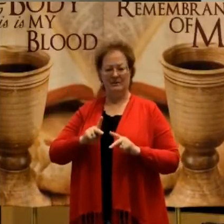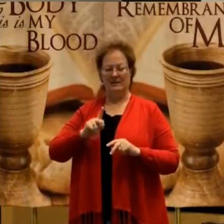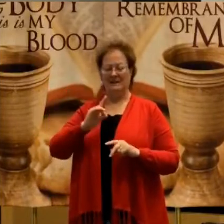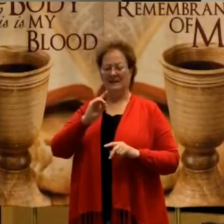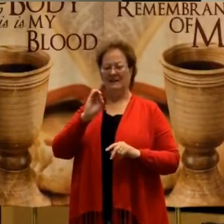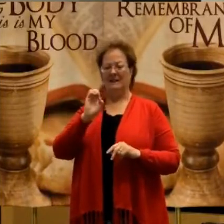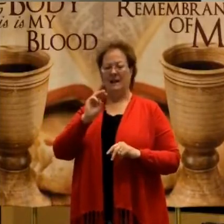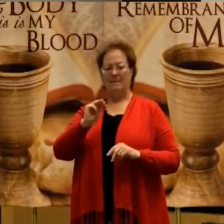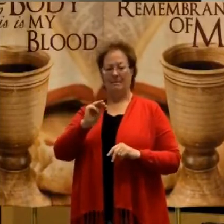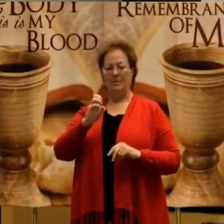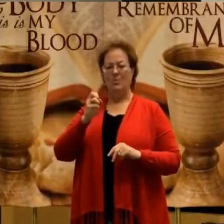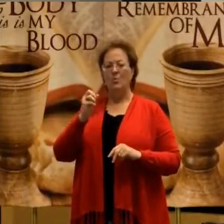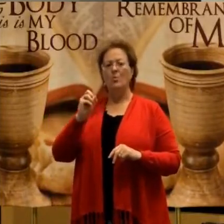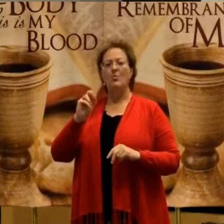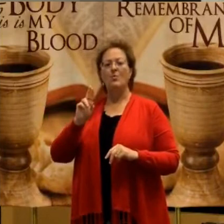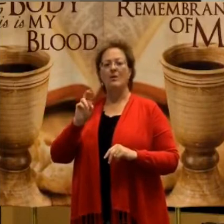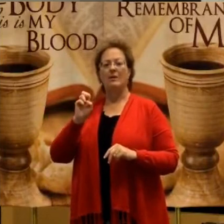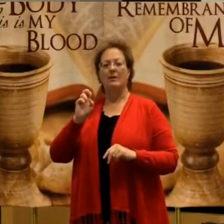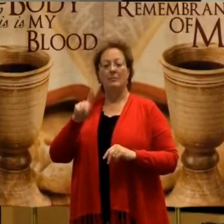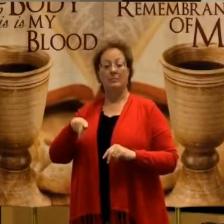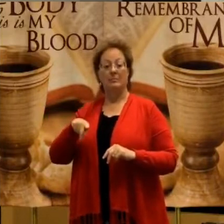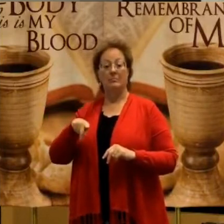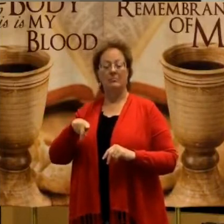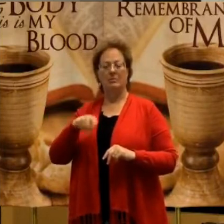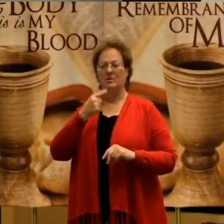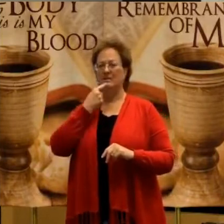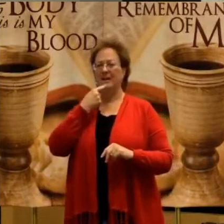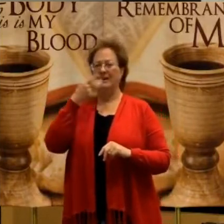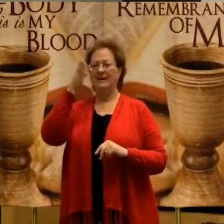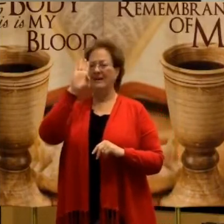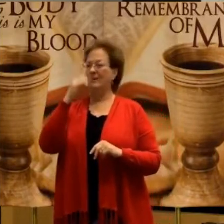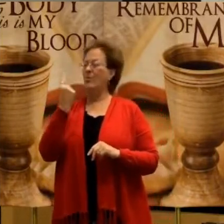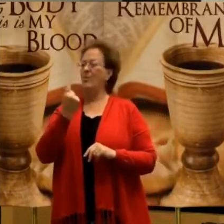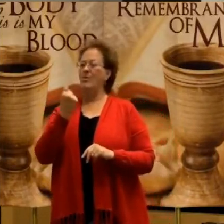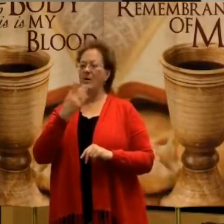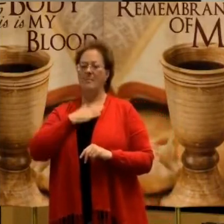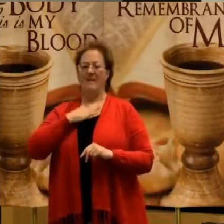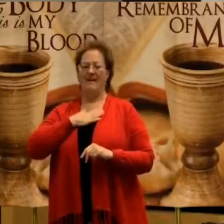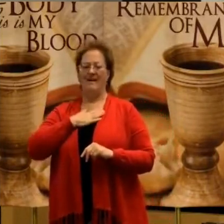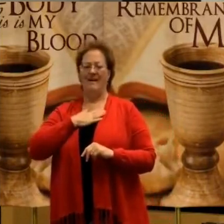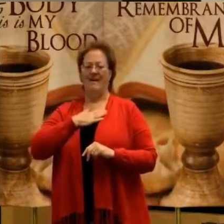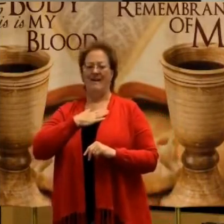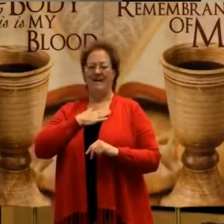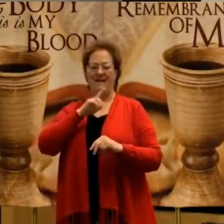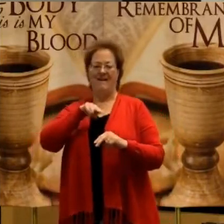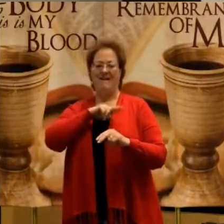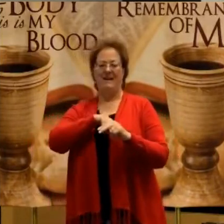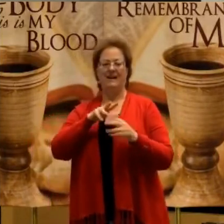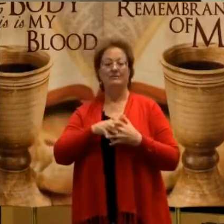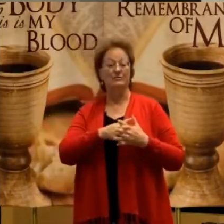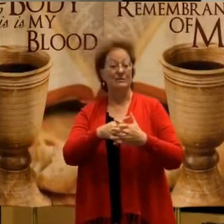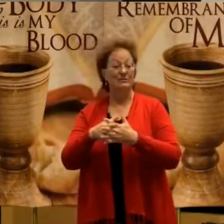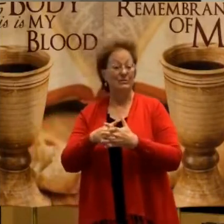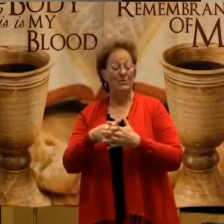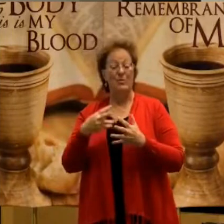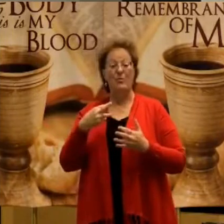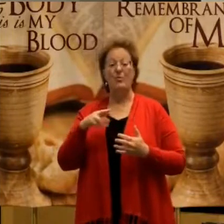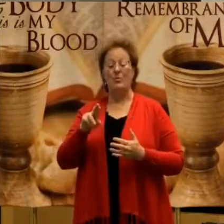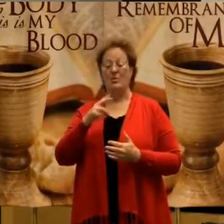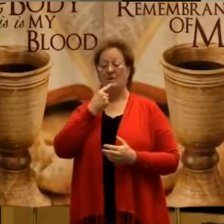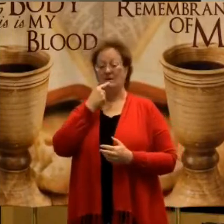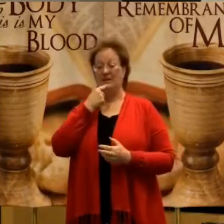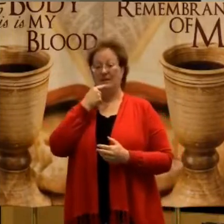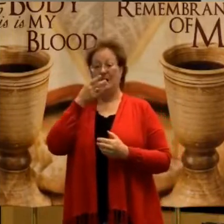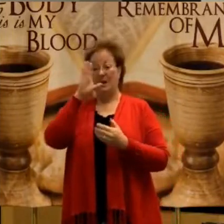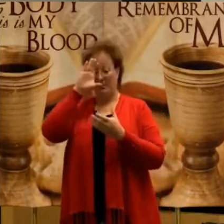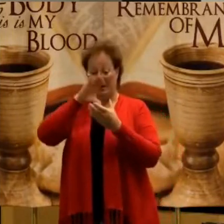claim that God belongs only to your country and that he's not the God of all nations? Do you ever say you believe